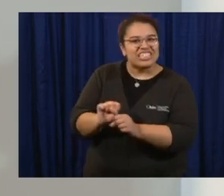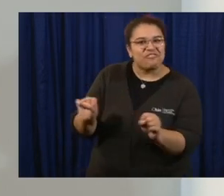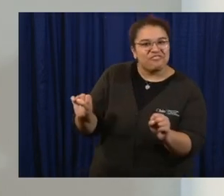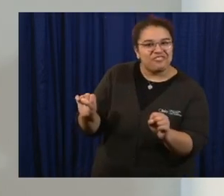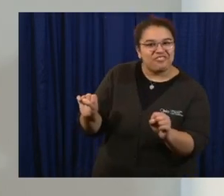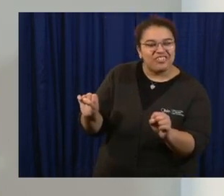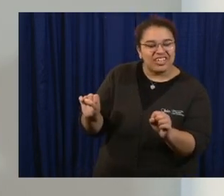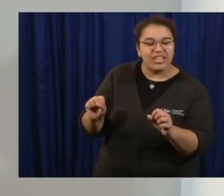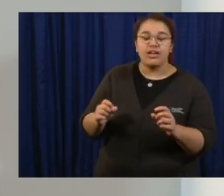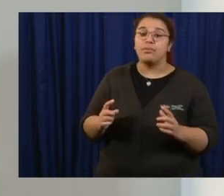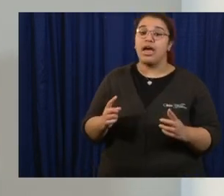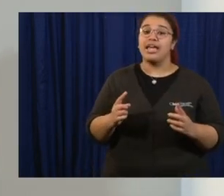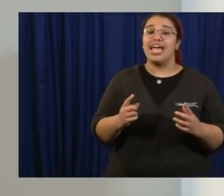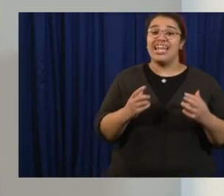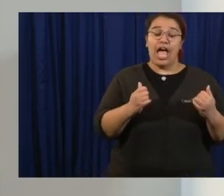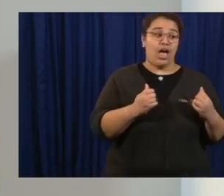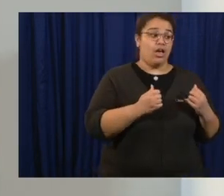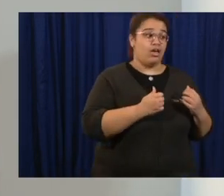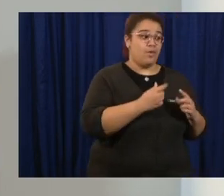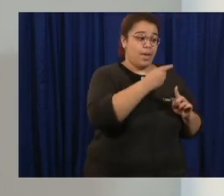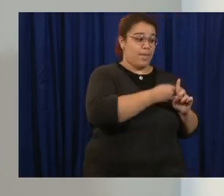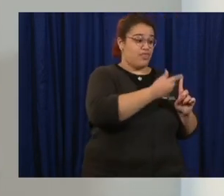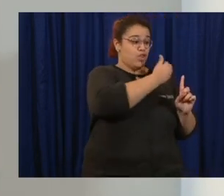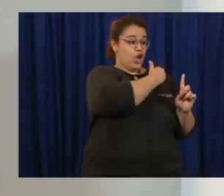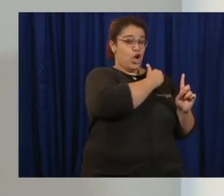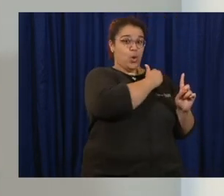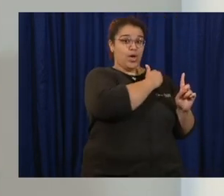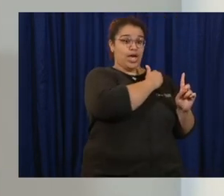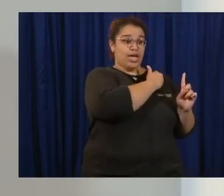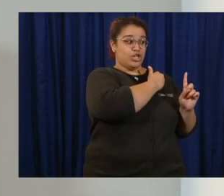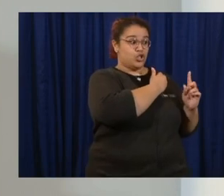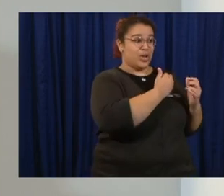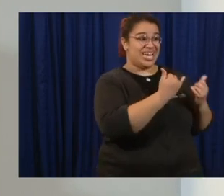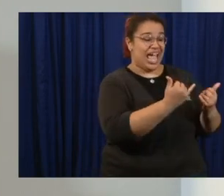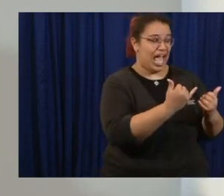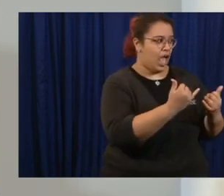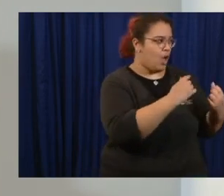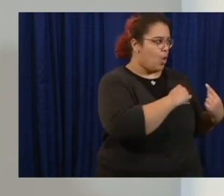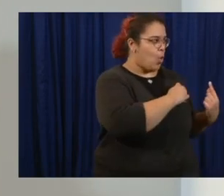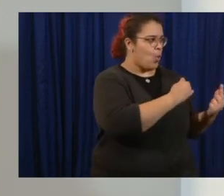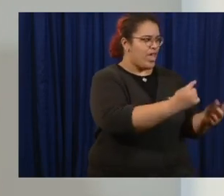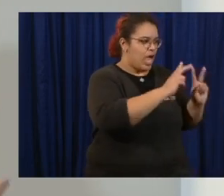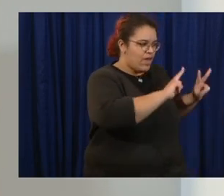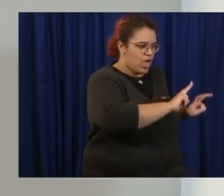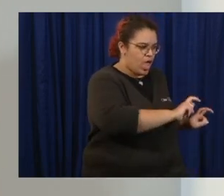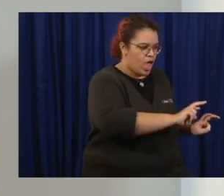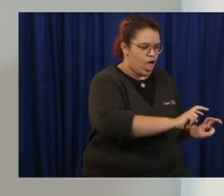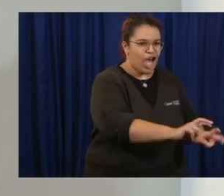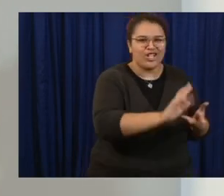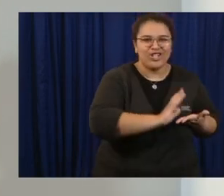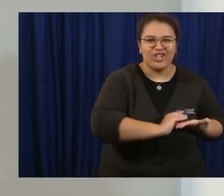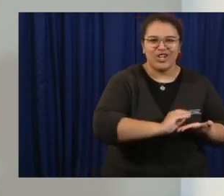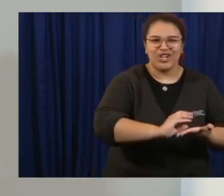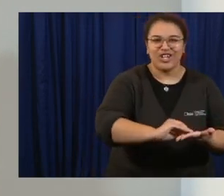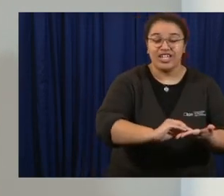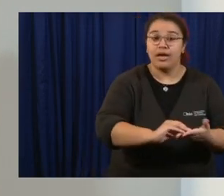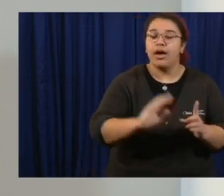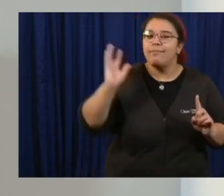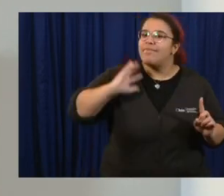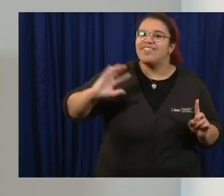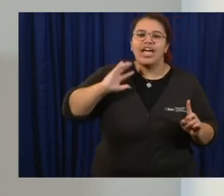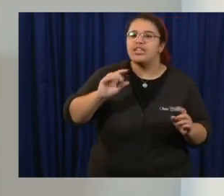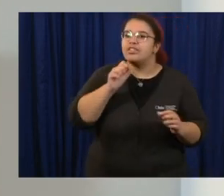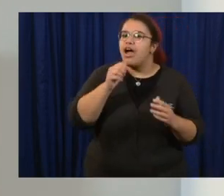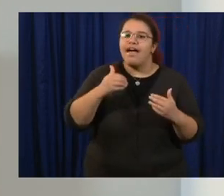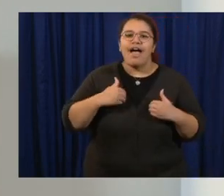access to other safety precautions that we didn't have then. We didn't have an abundance of face shields. We didn't have